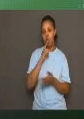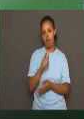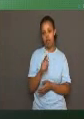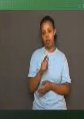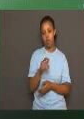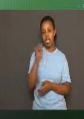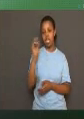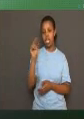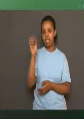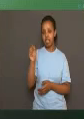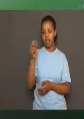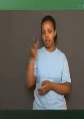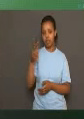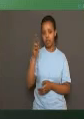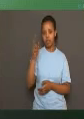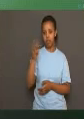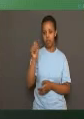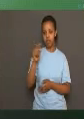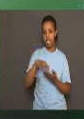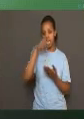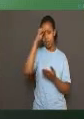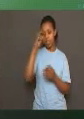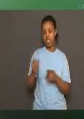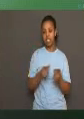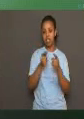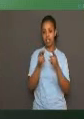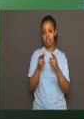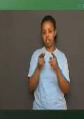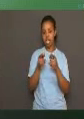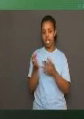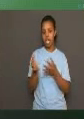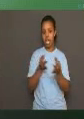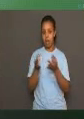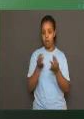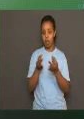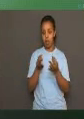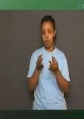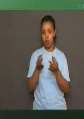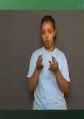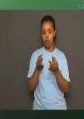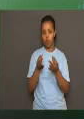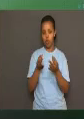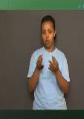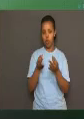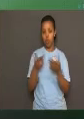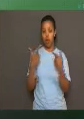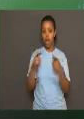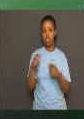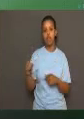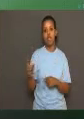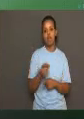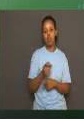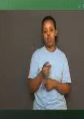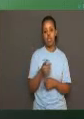Insight learning manifests as a spontaneous occurrence and is a